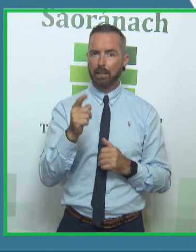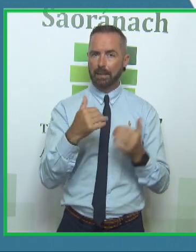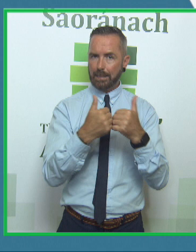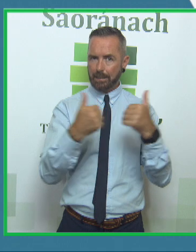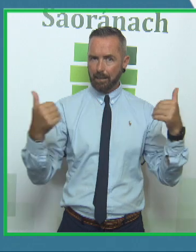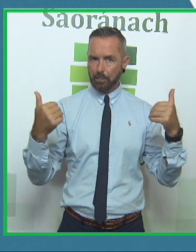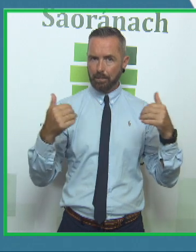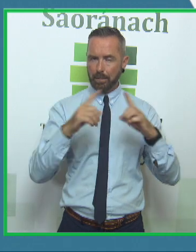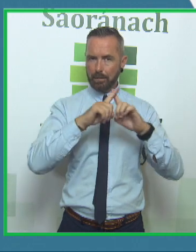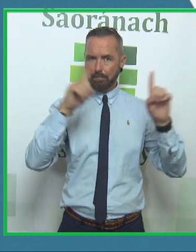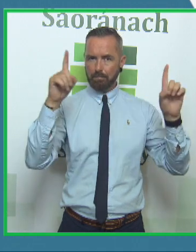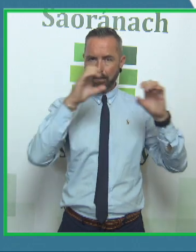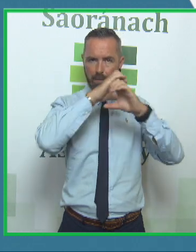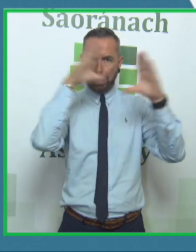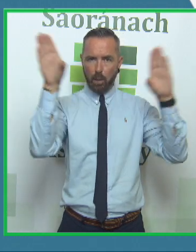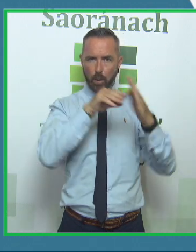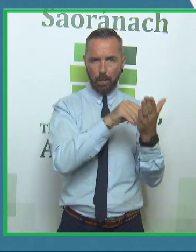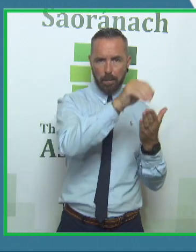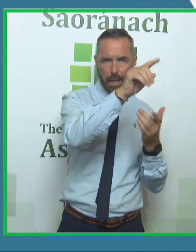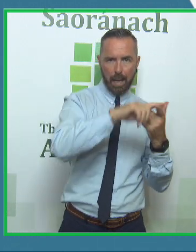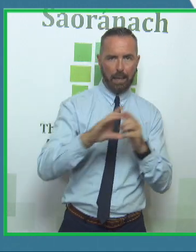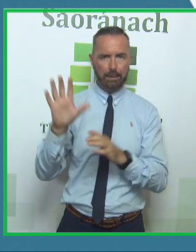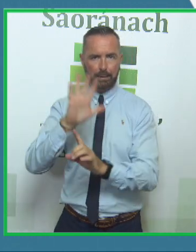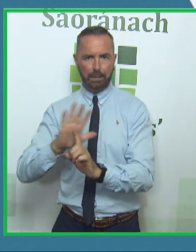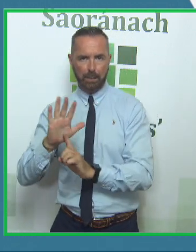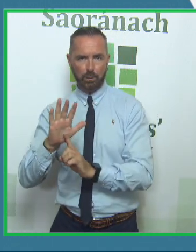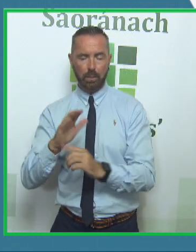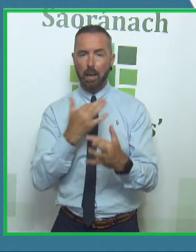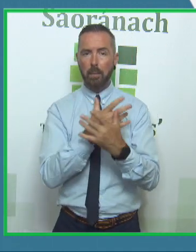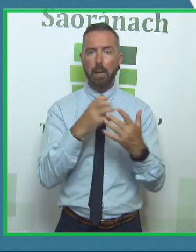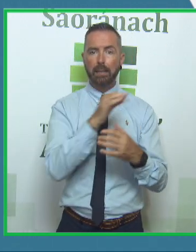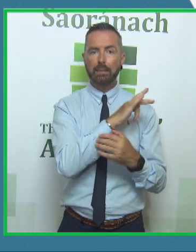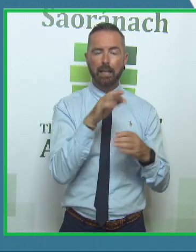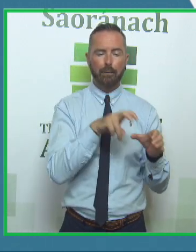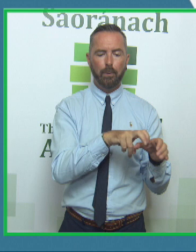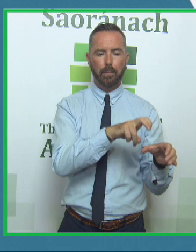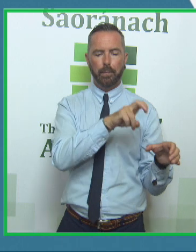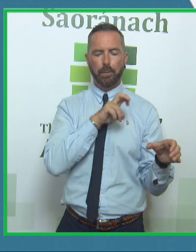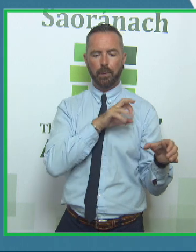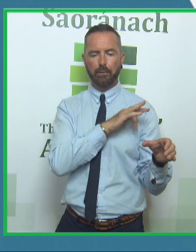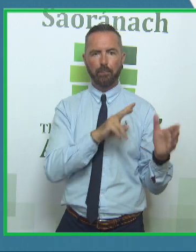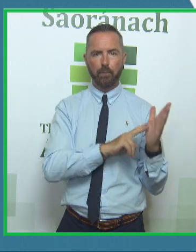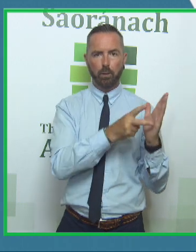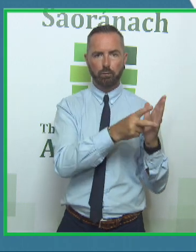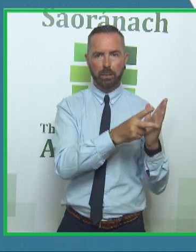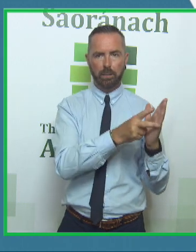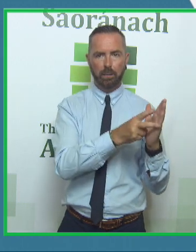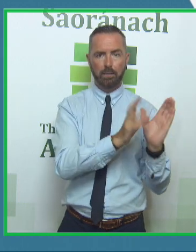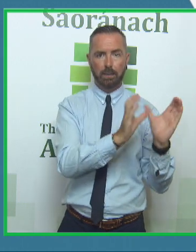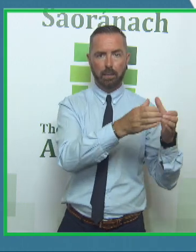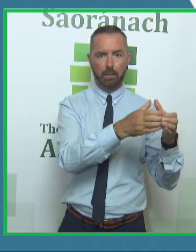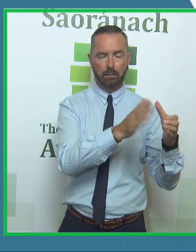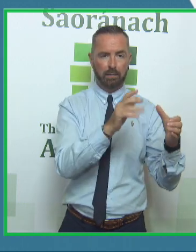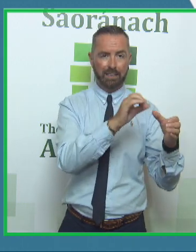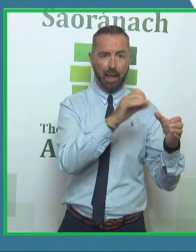and conditions. And as Breed mentioned just there earlier on, many staff of voluntary sector organisations are moving out of the voluntary